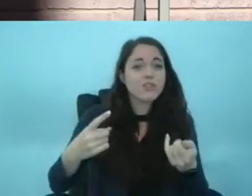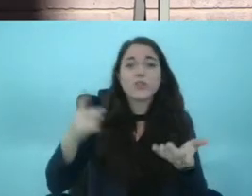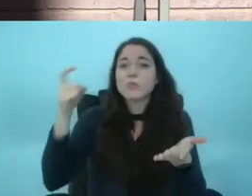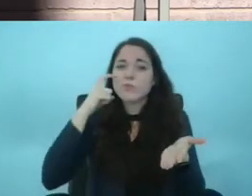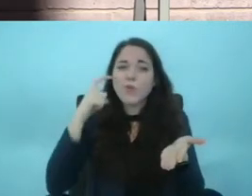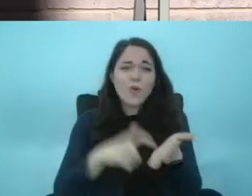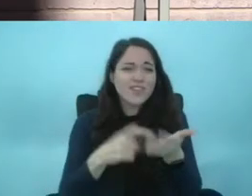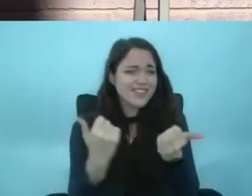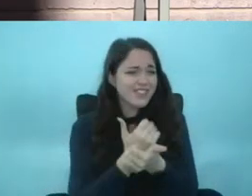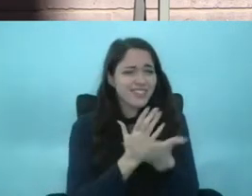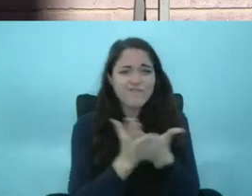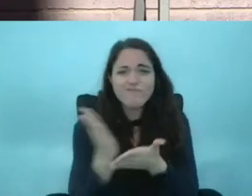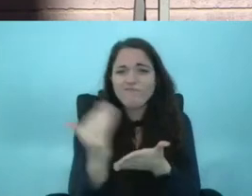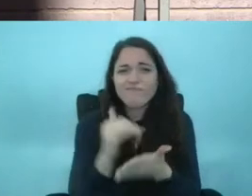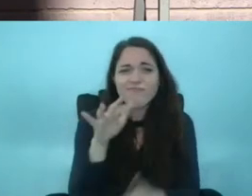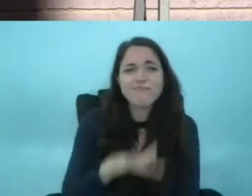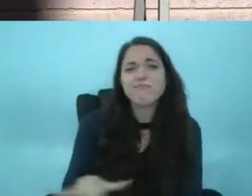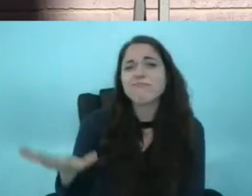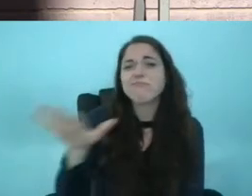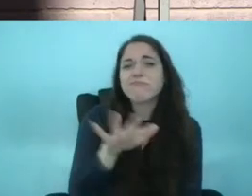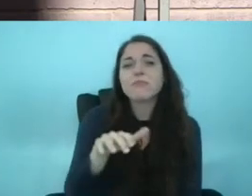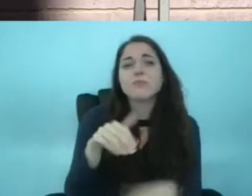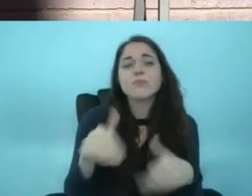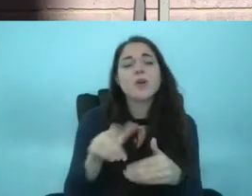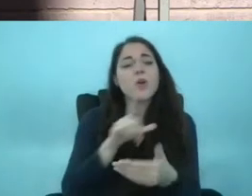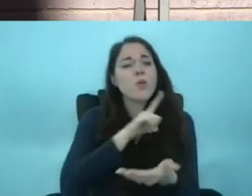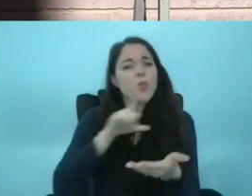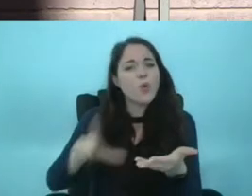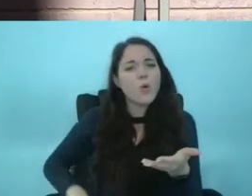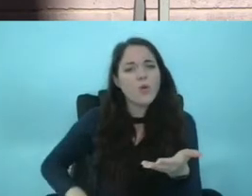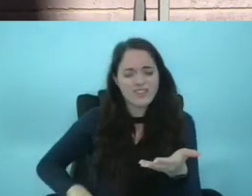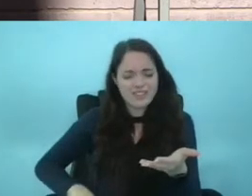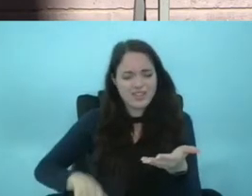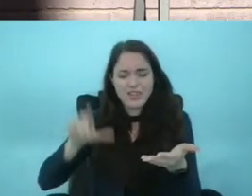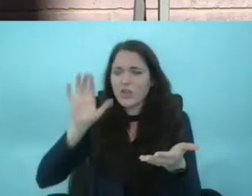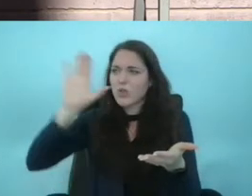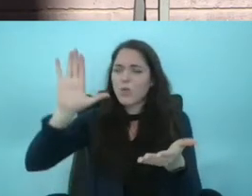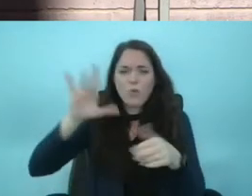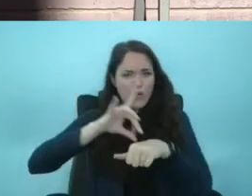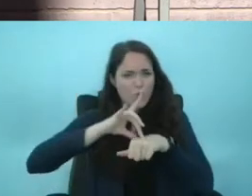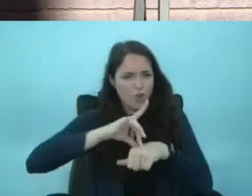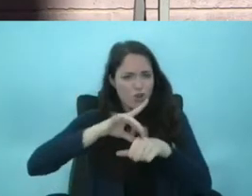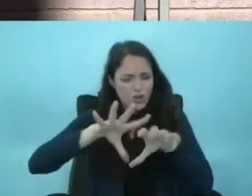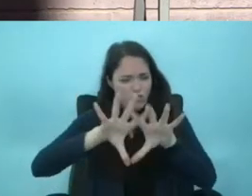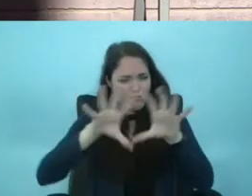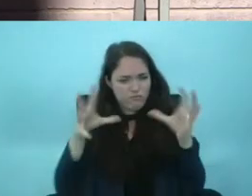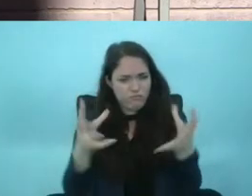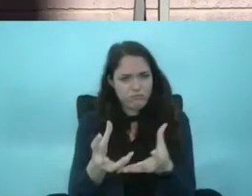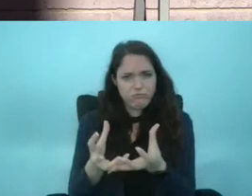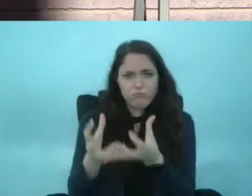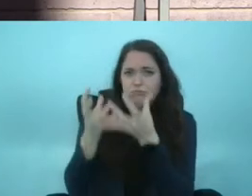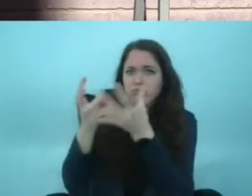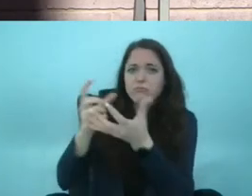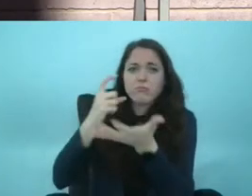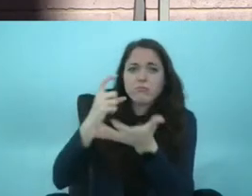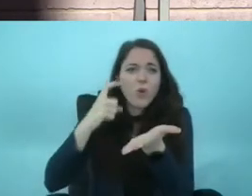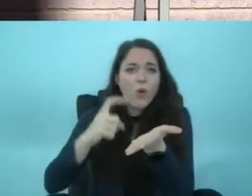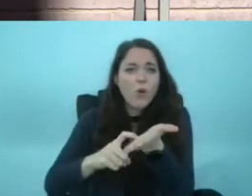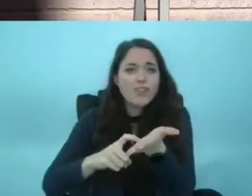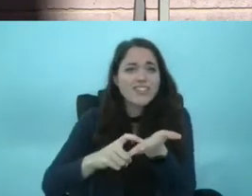in the world. And Lord, I just lift up the world to you today. Lord, the drought that's going on in